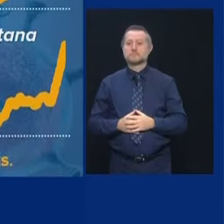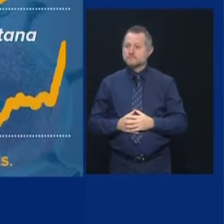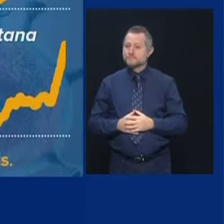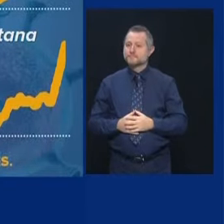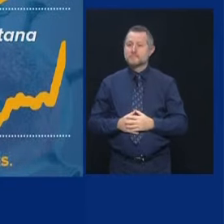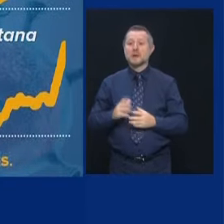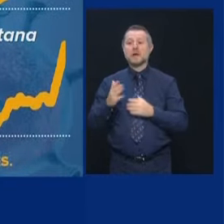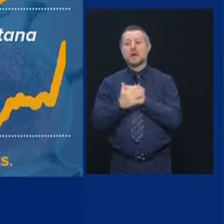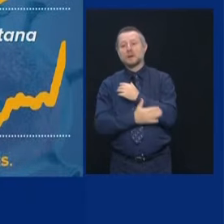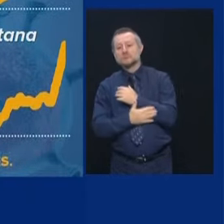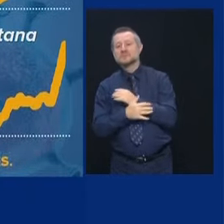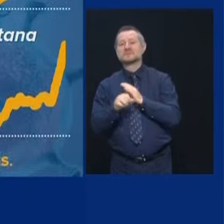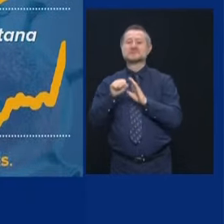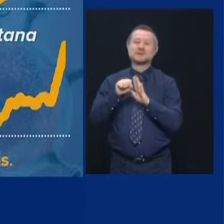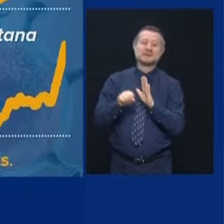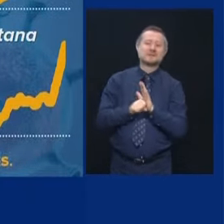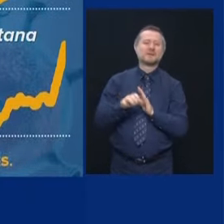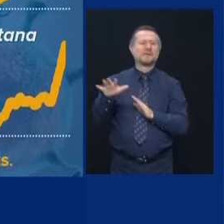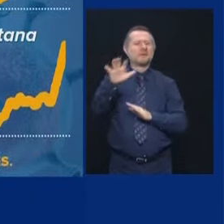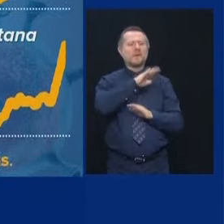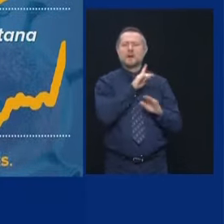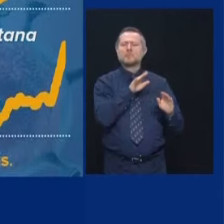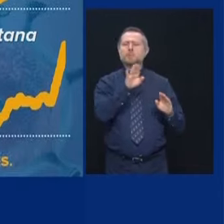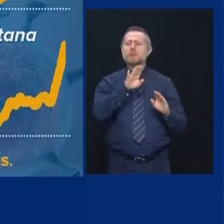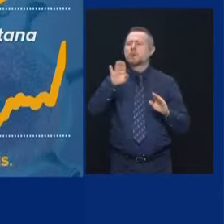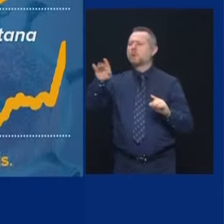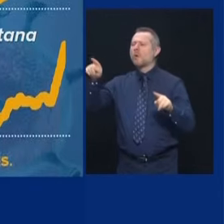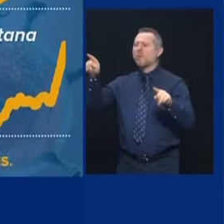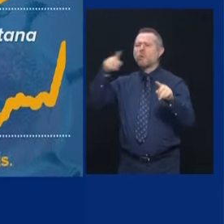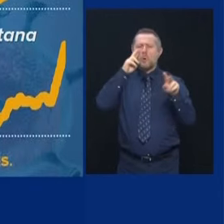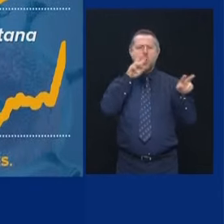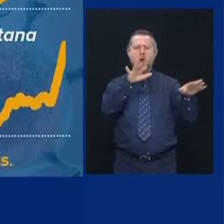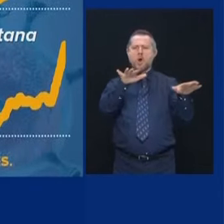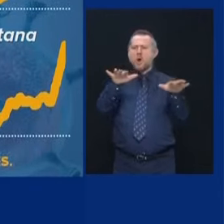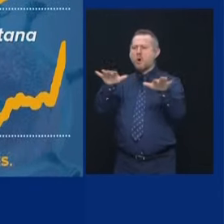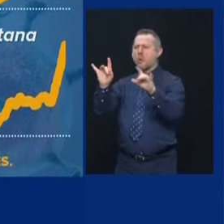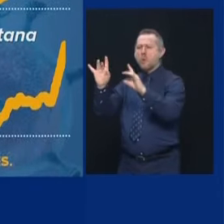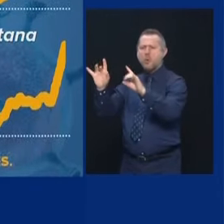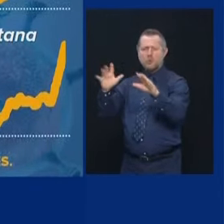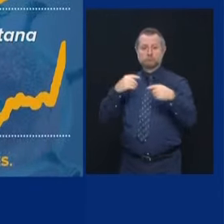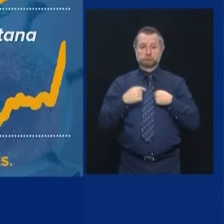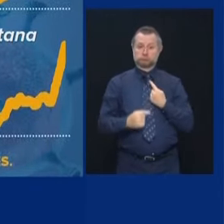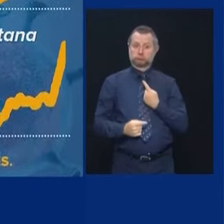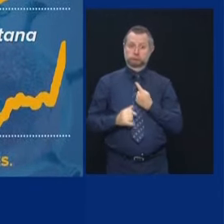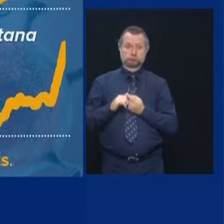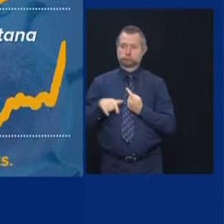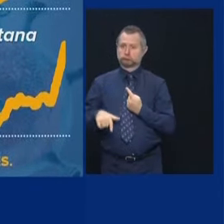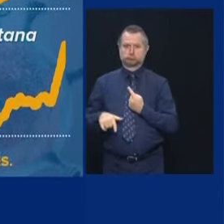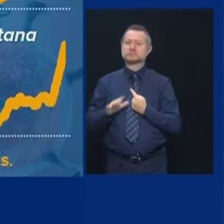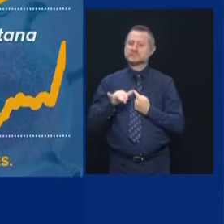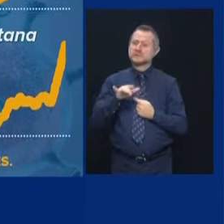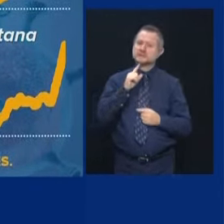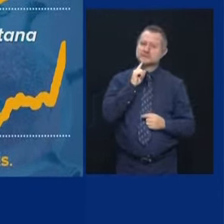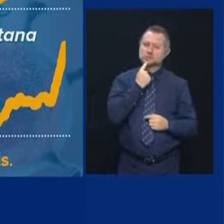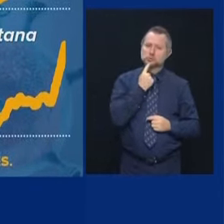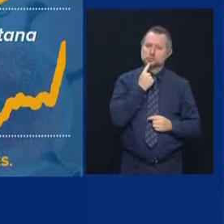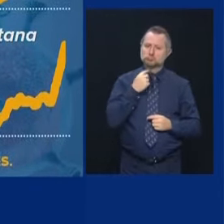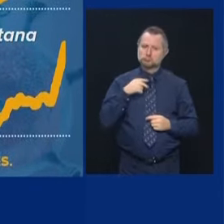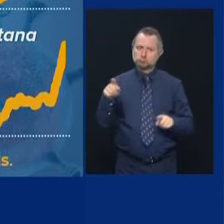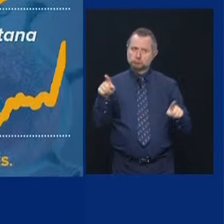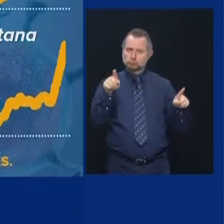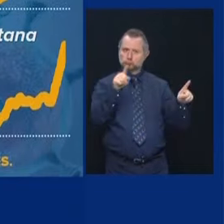countries up. That in and of itself is a complicating factor. because New York State is not hermetically